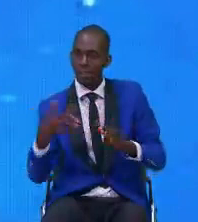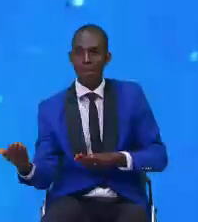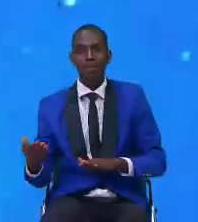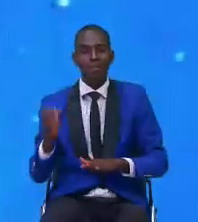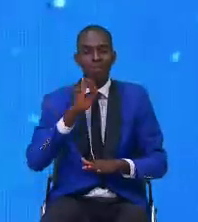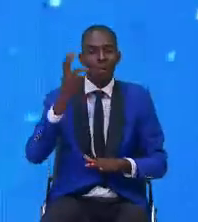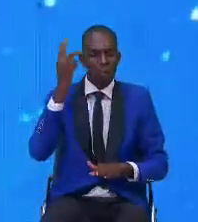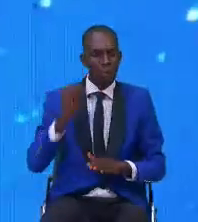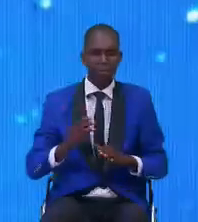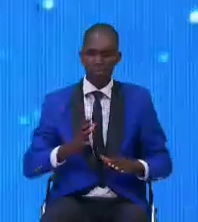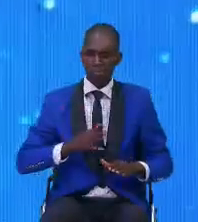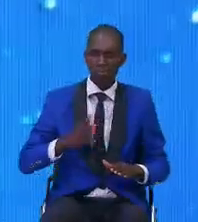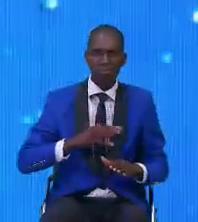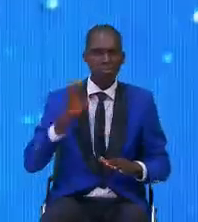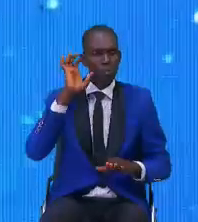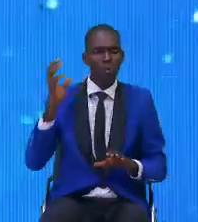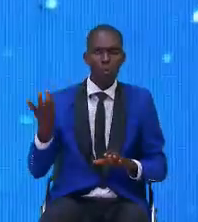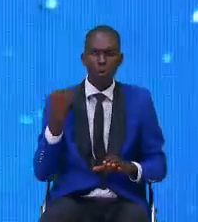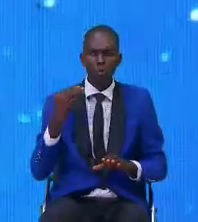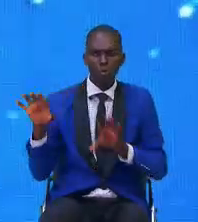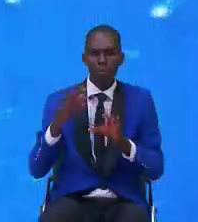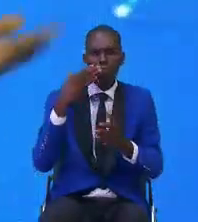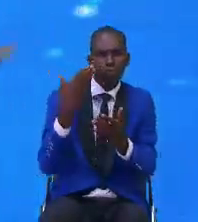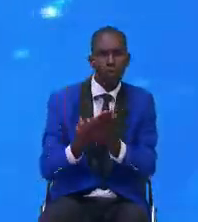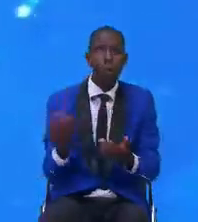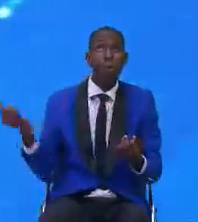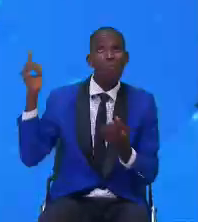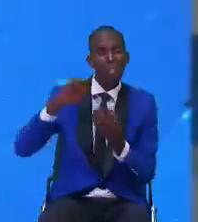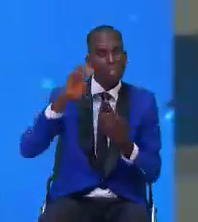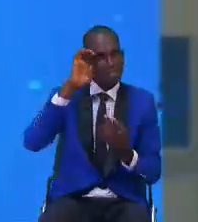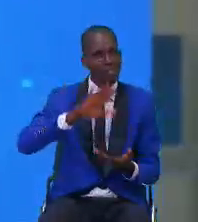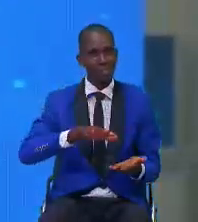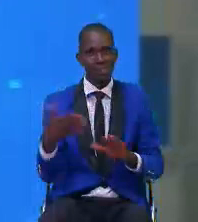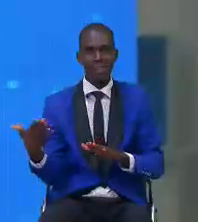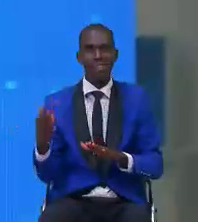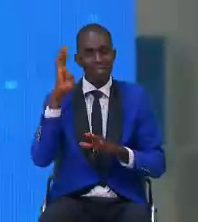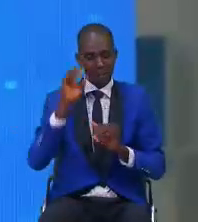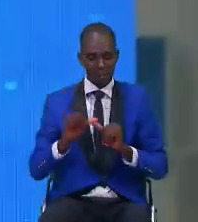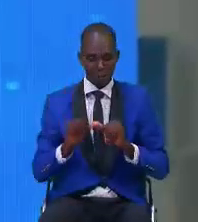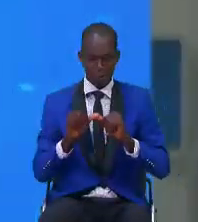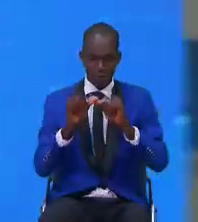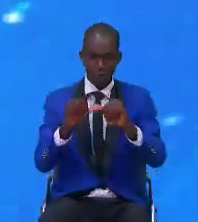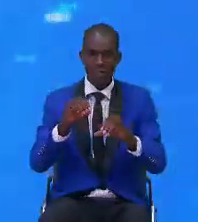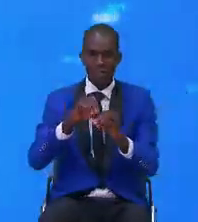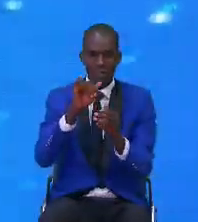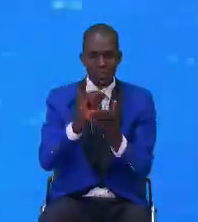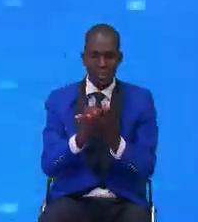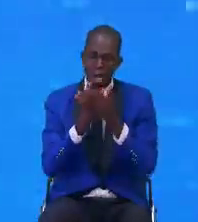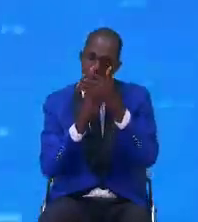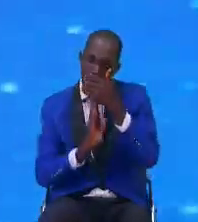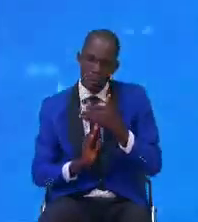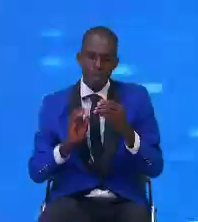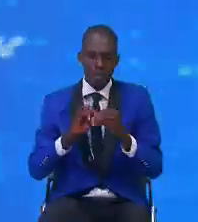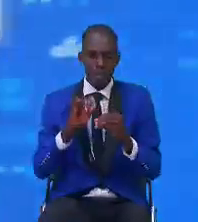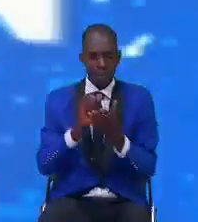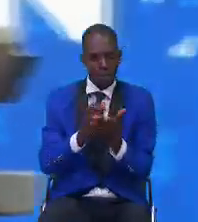into the fire, into the furnace until he died. He didn't practice any wickedness anymore until he died. He continued in